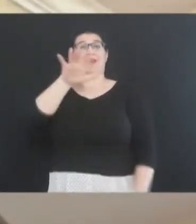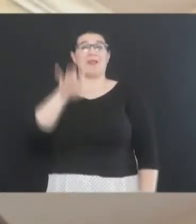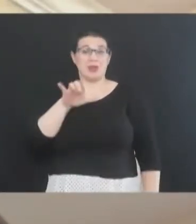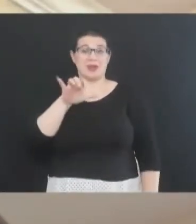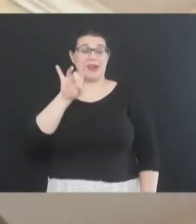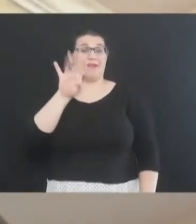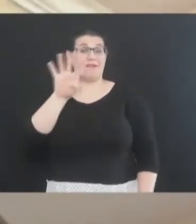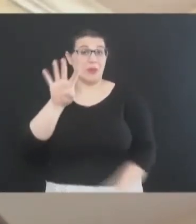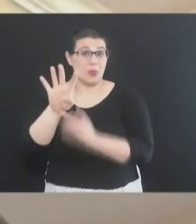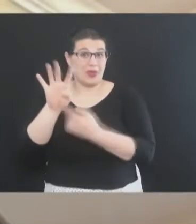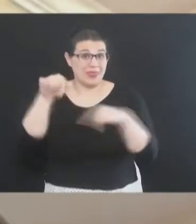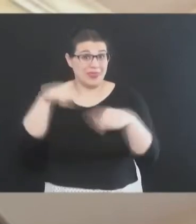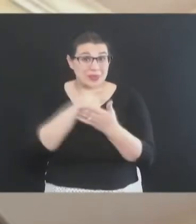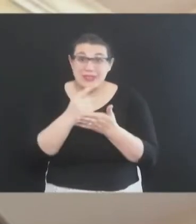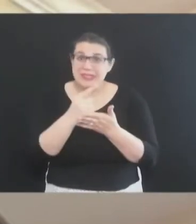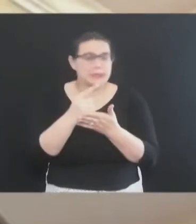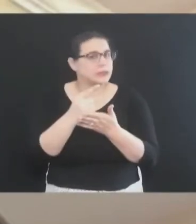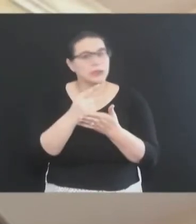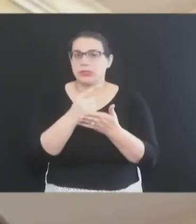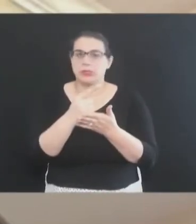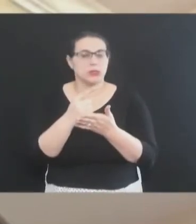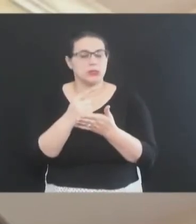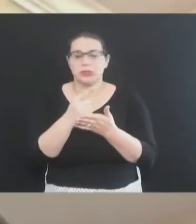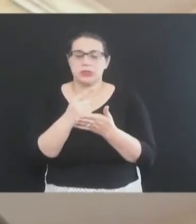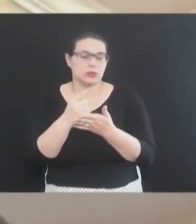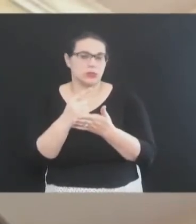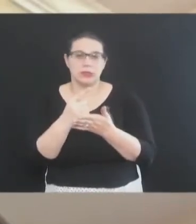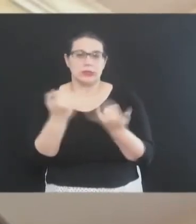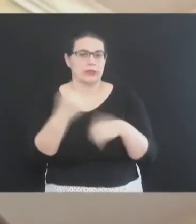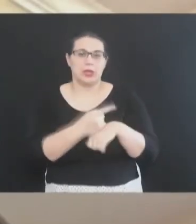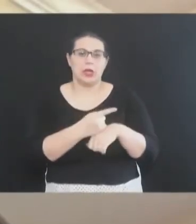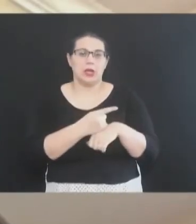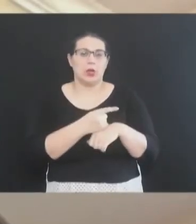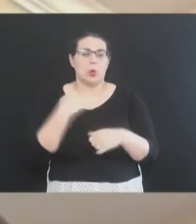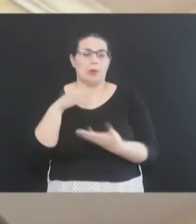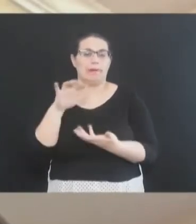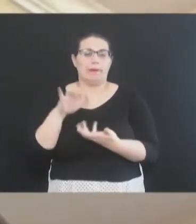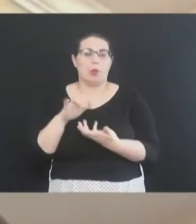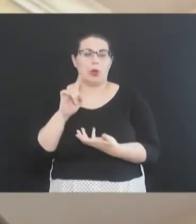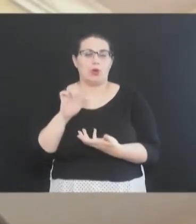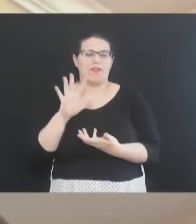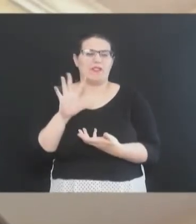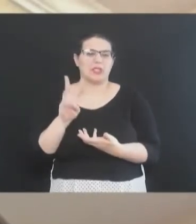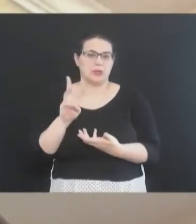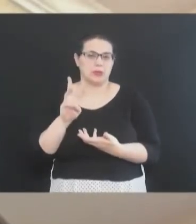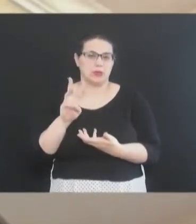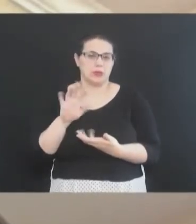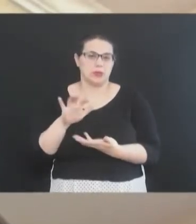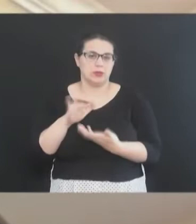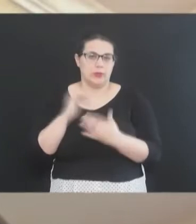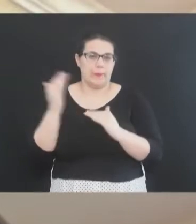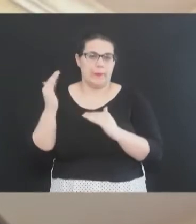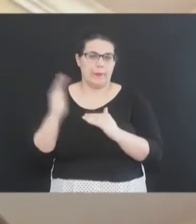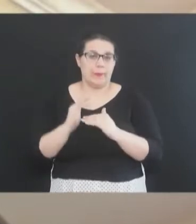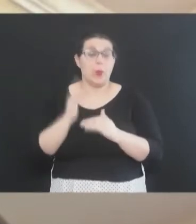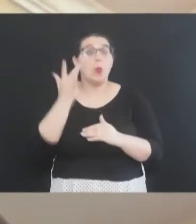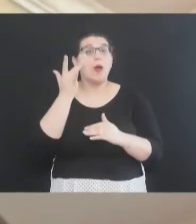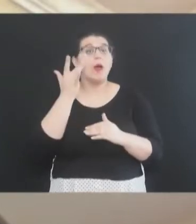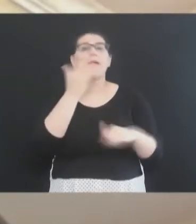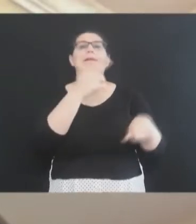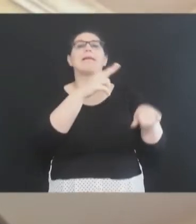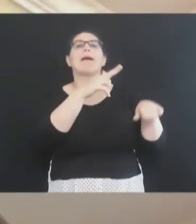Regeneron this week, but to date we have only received 156. That is due to a